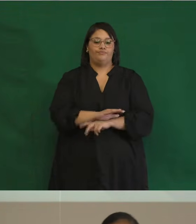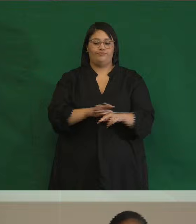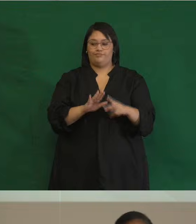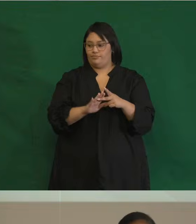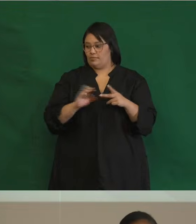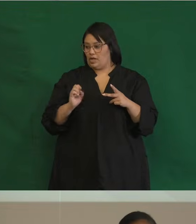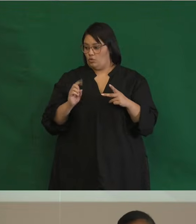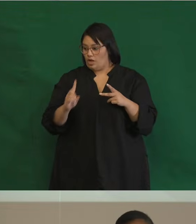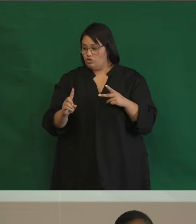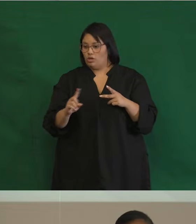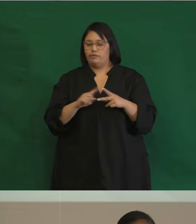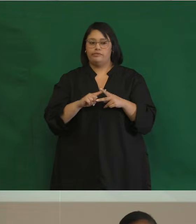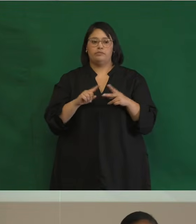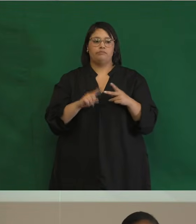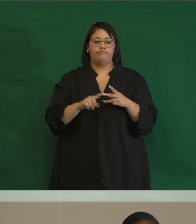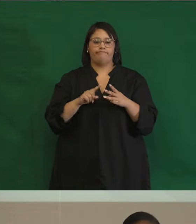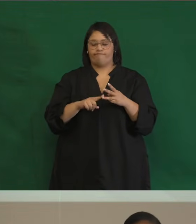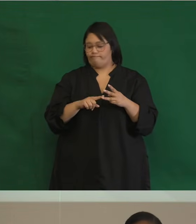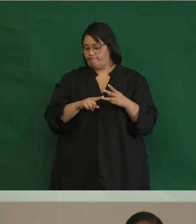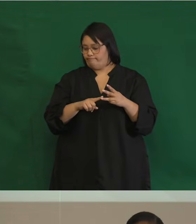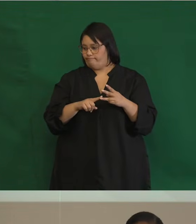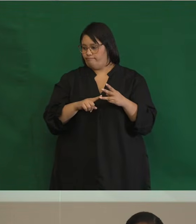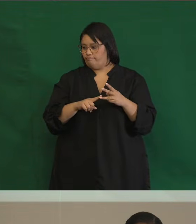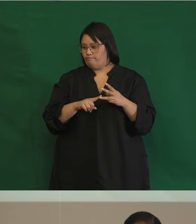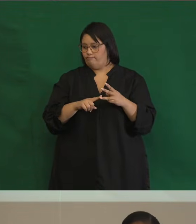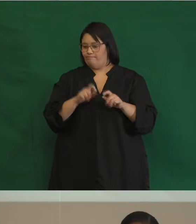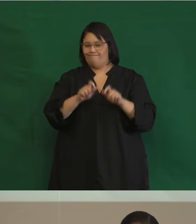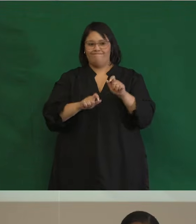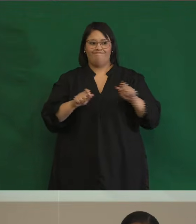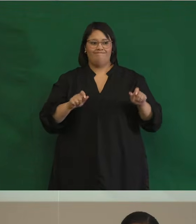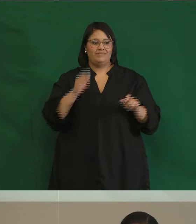education, passenger experience, and financial services.